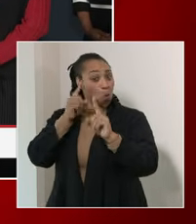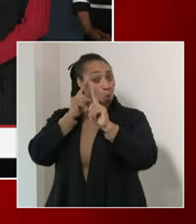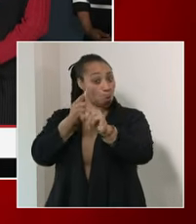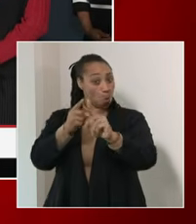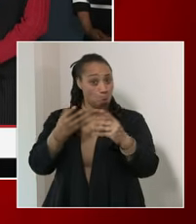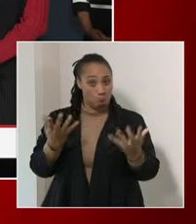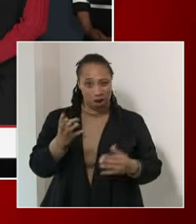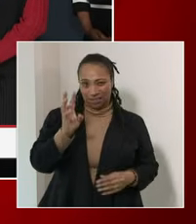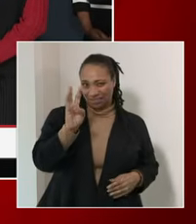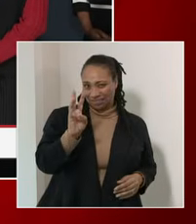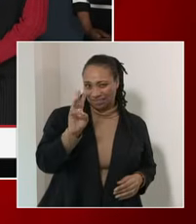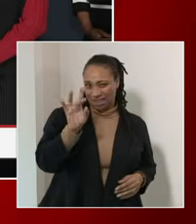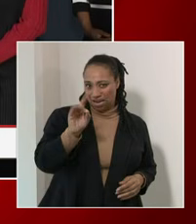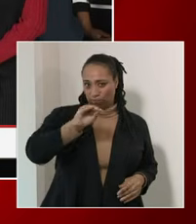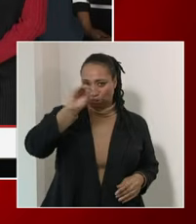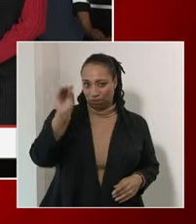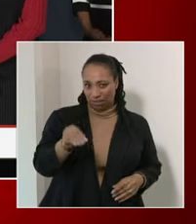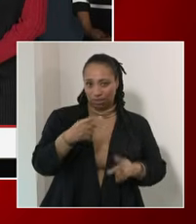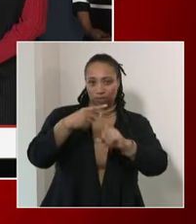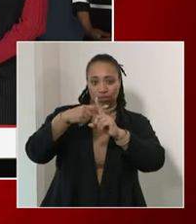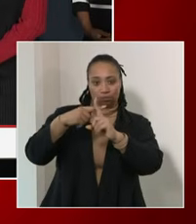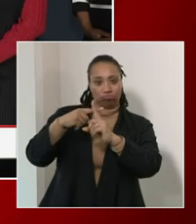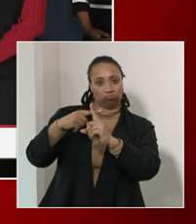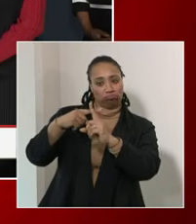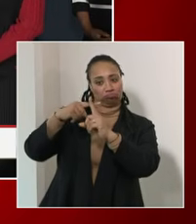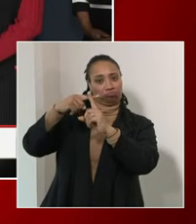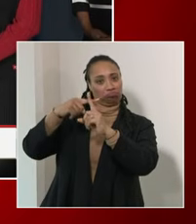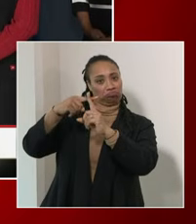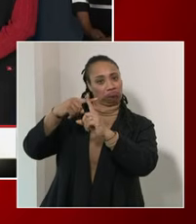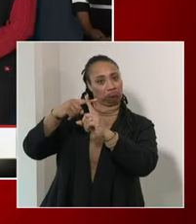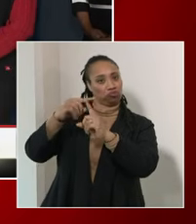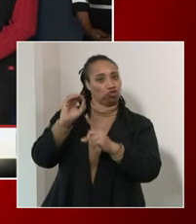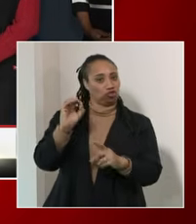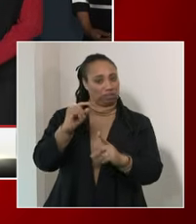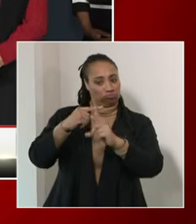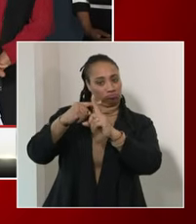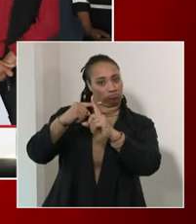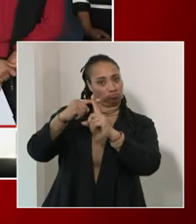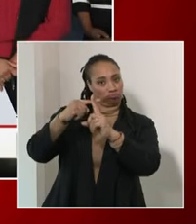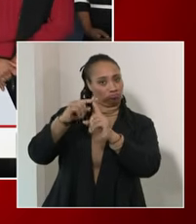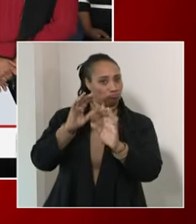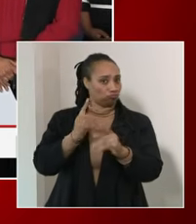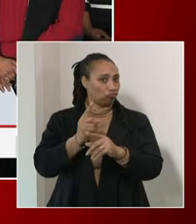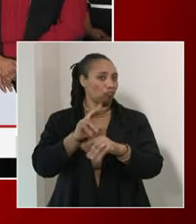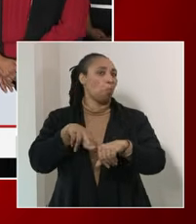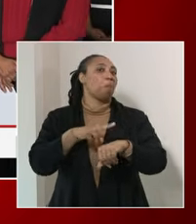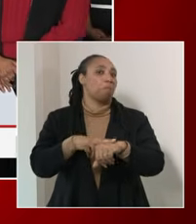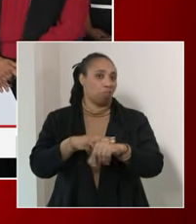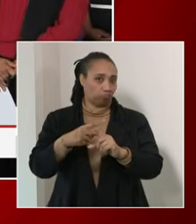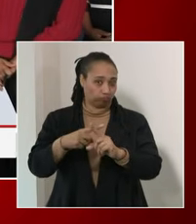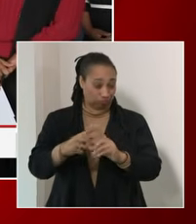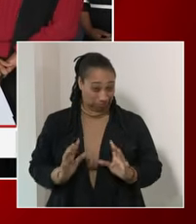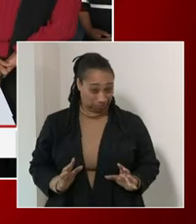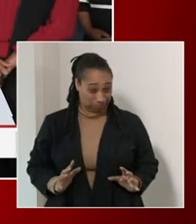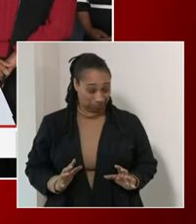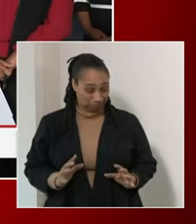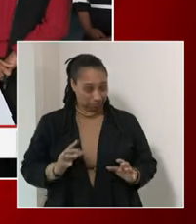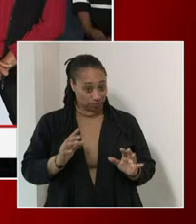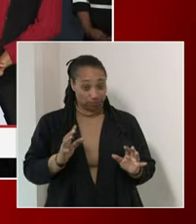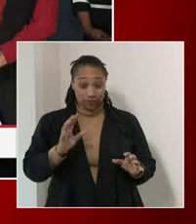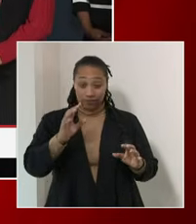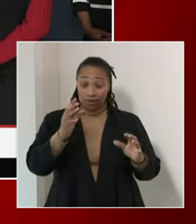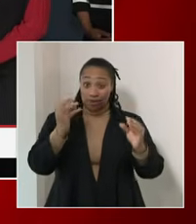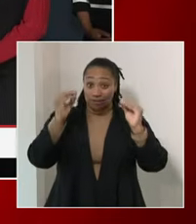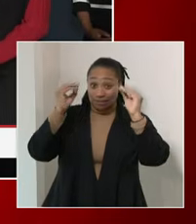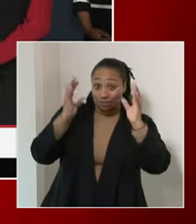aren't able to be successful with contingencies or repair is to advise DCPS so they can then make operational changes. Sometimes they'll